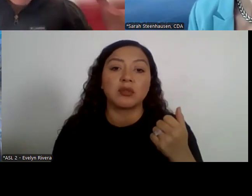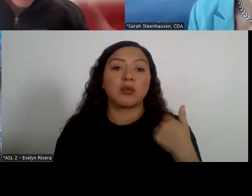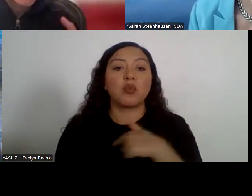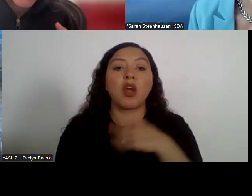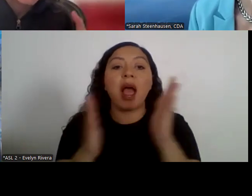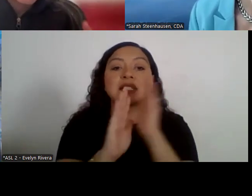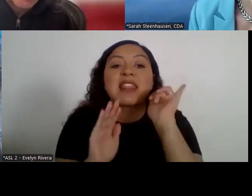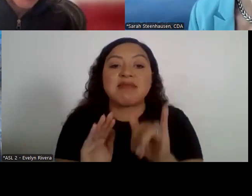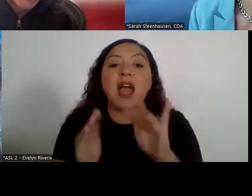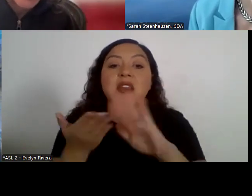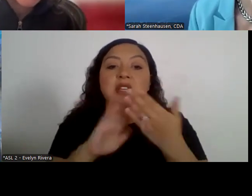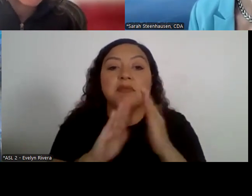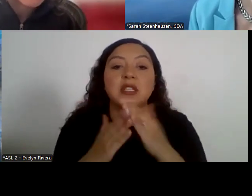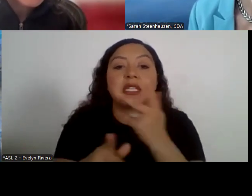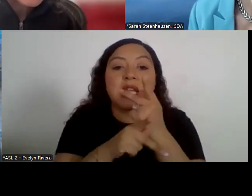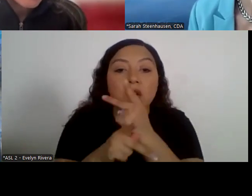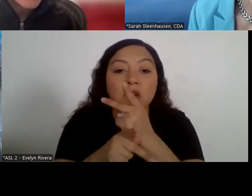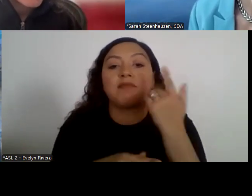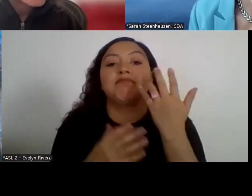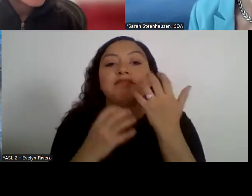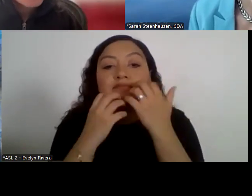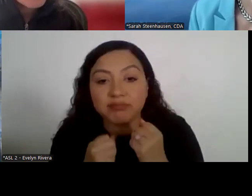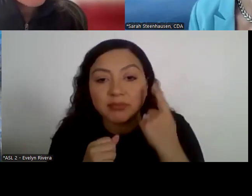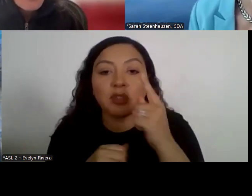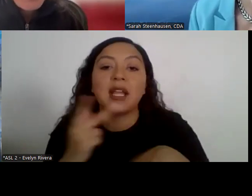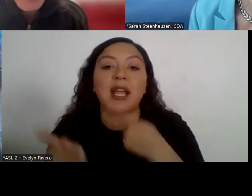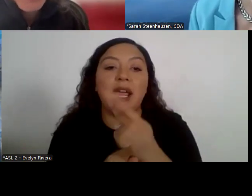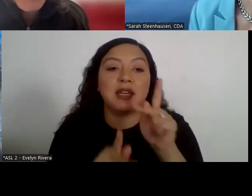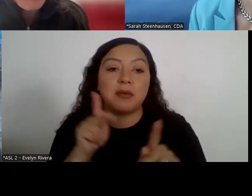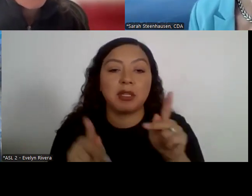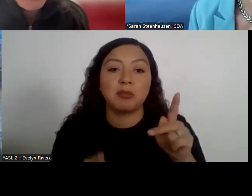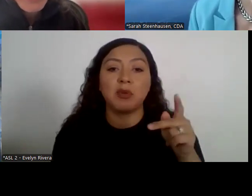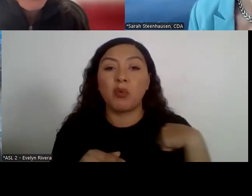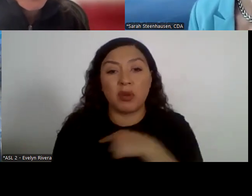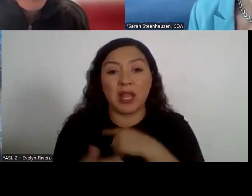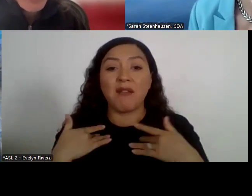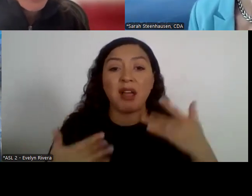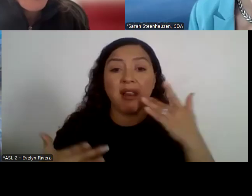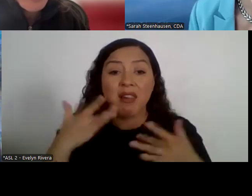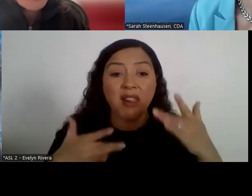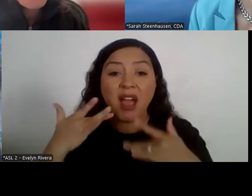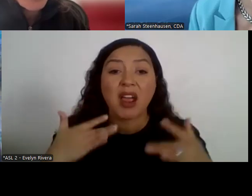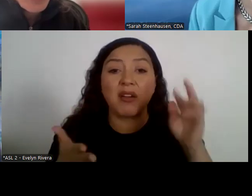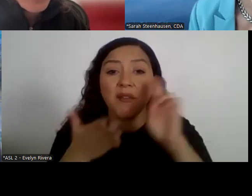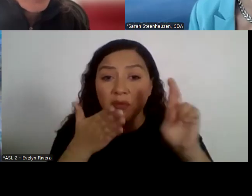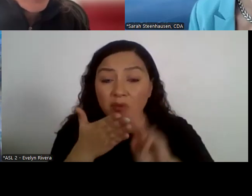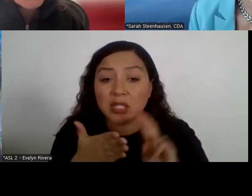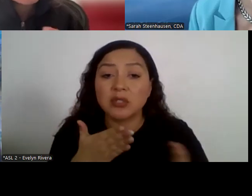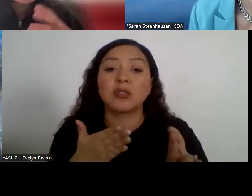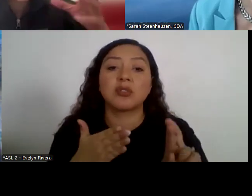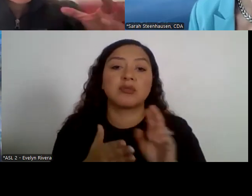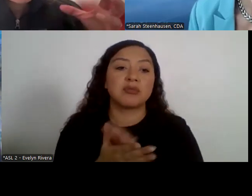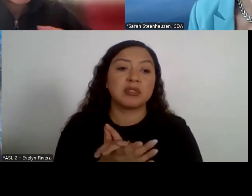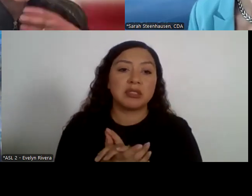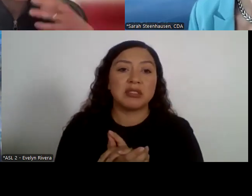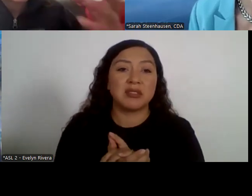of the people who are actually doing this work? And so I think there's really a lack of research right now that's really thinking about exposures. There's kind of a lot